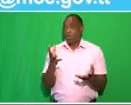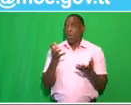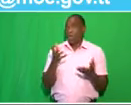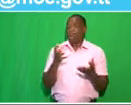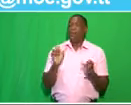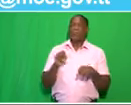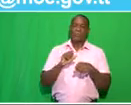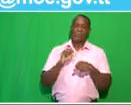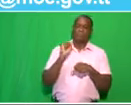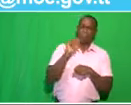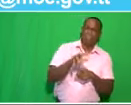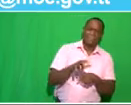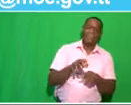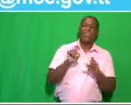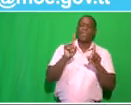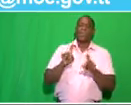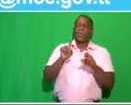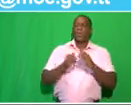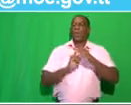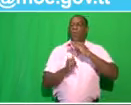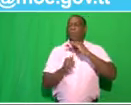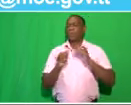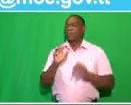your questions via WhatsApp at